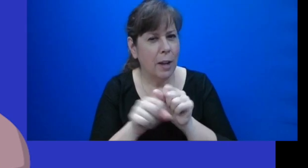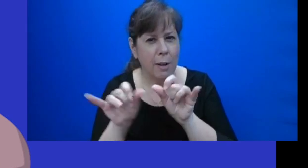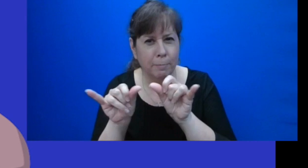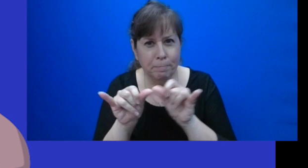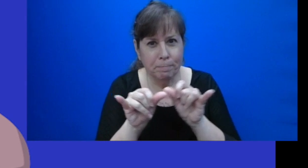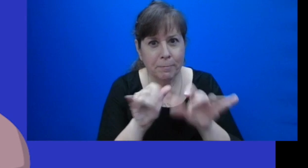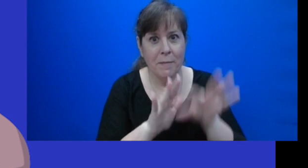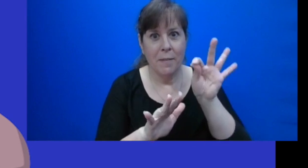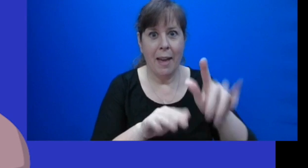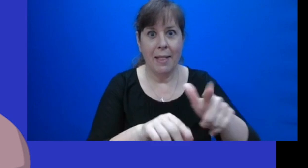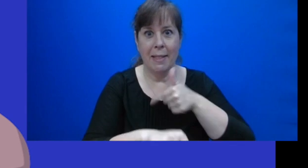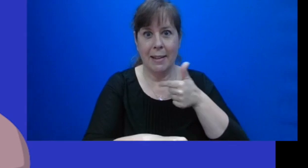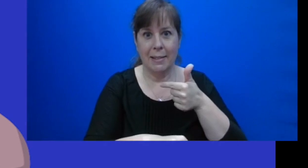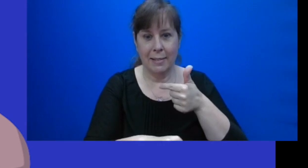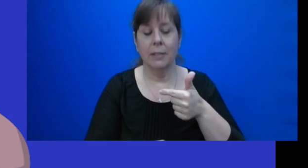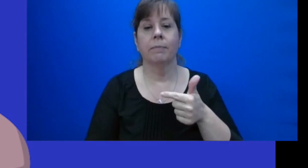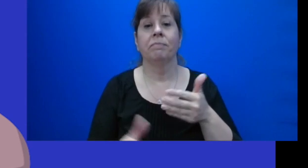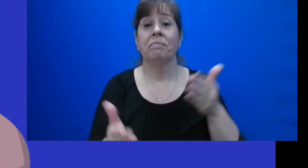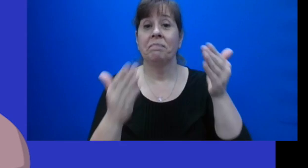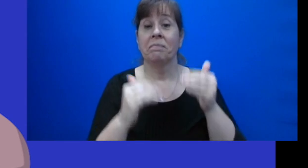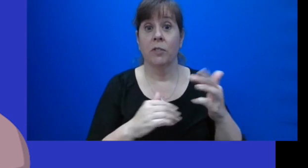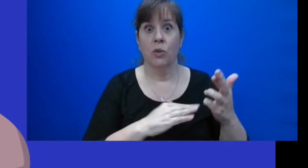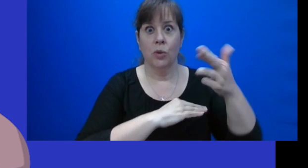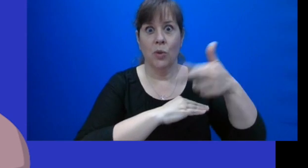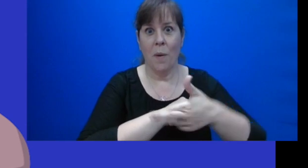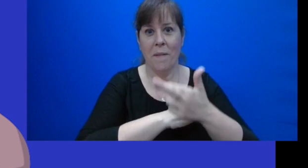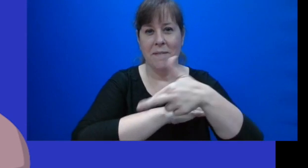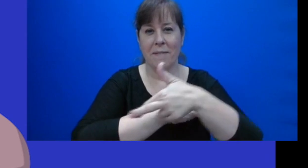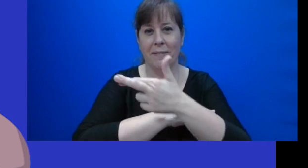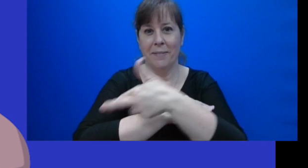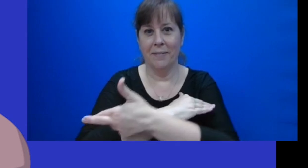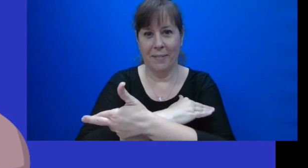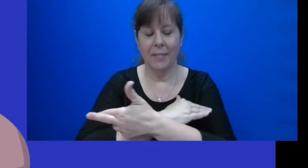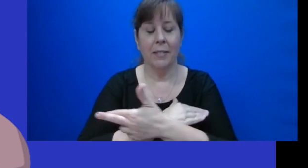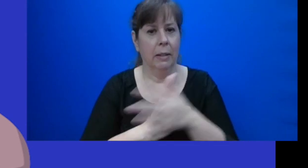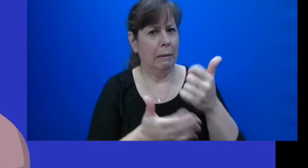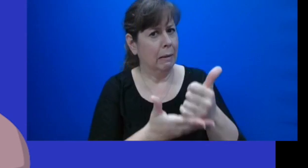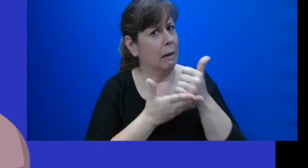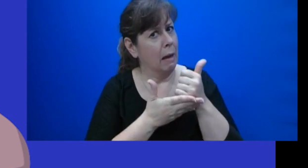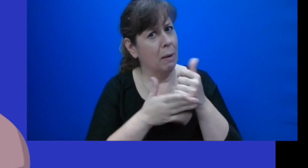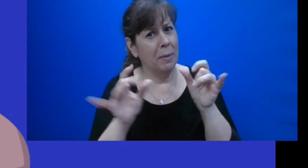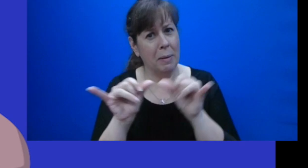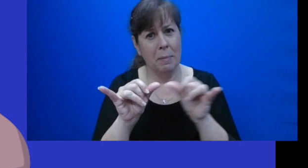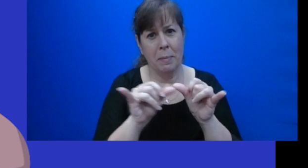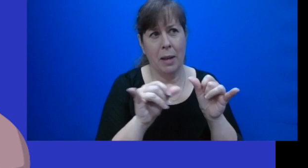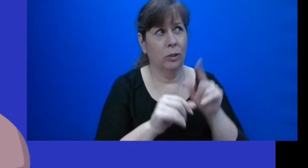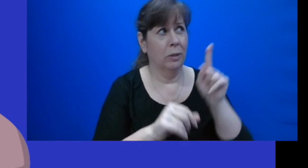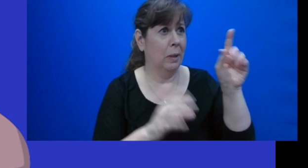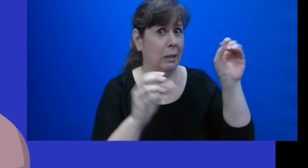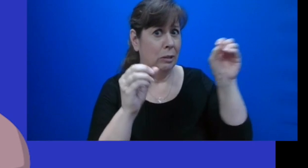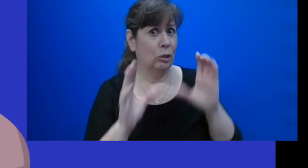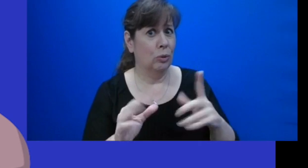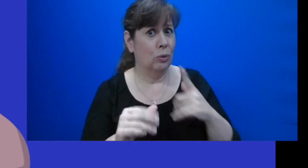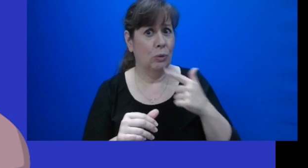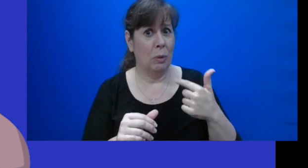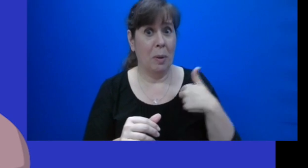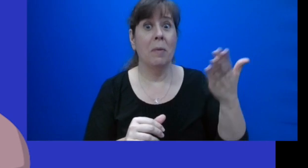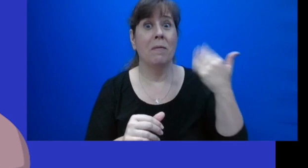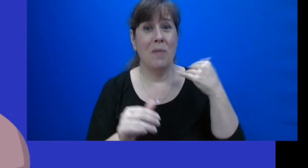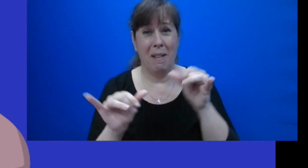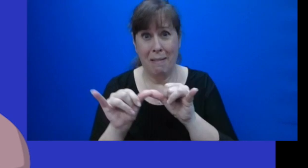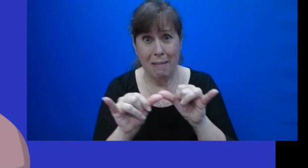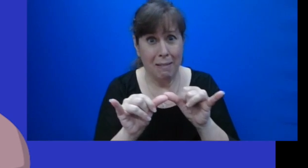at this dolphin next. I'm going to need your help measuring it because my teacher said I made a